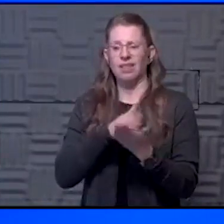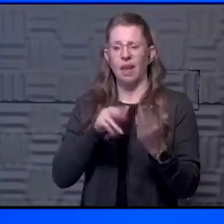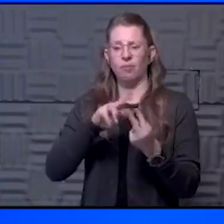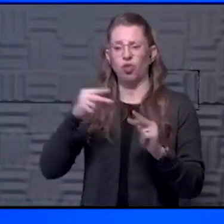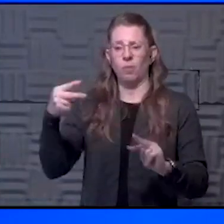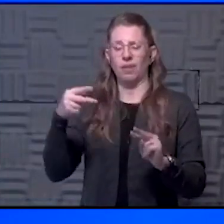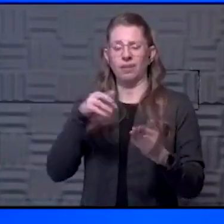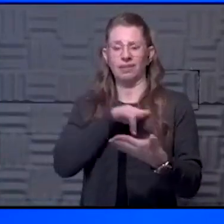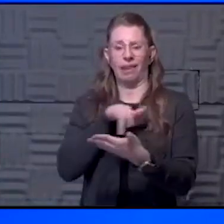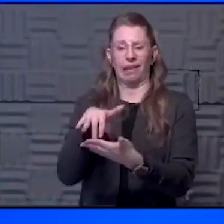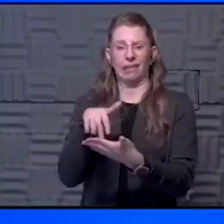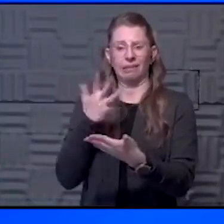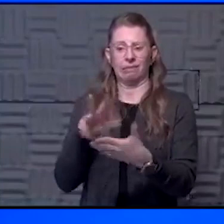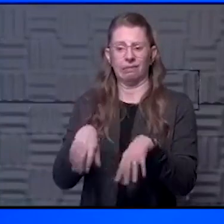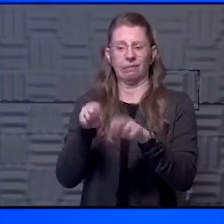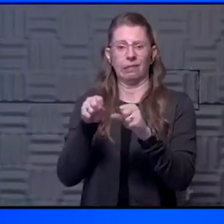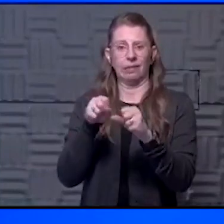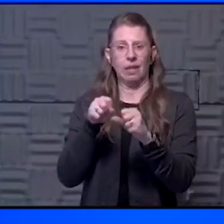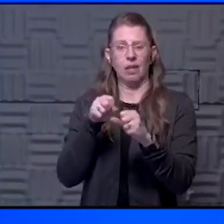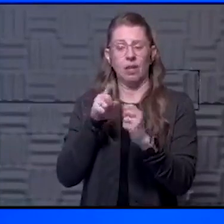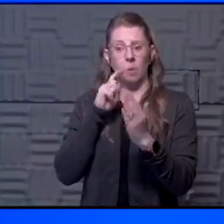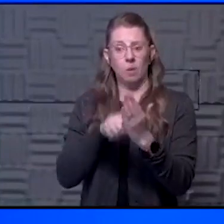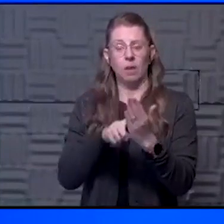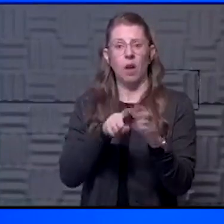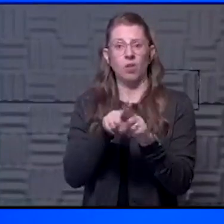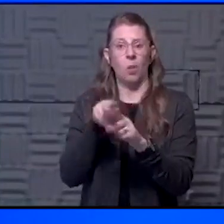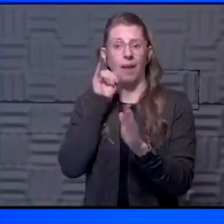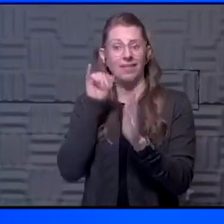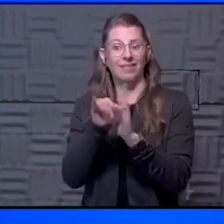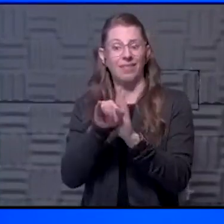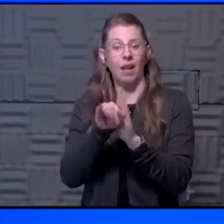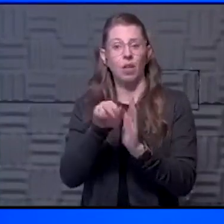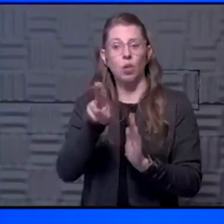actually looked and saw and identified